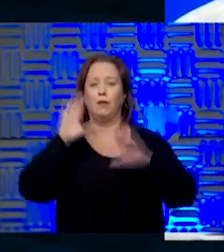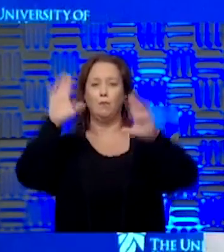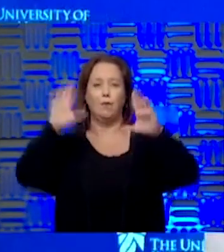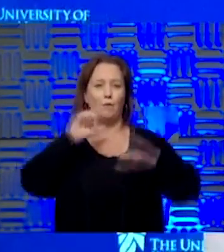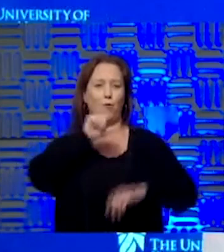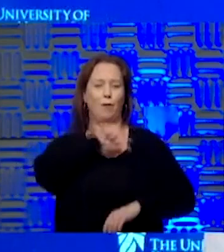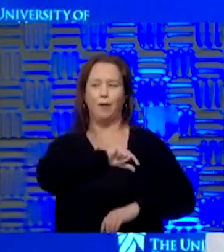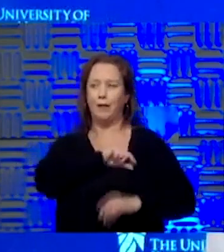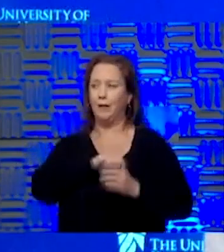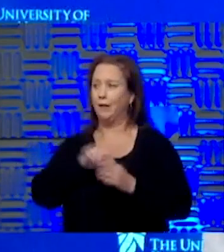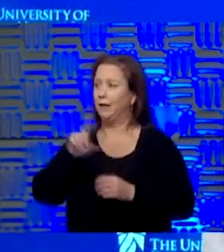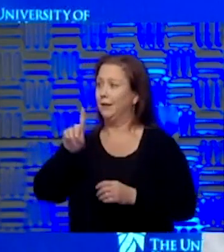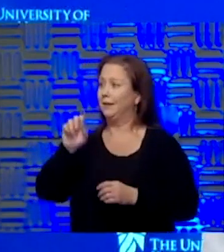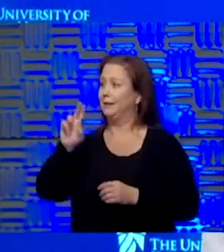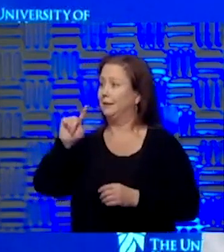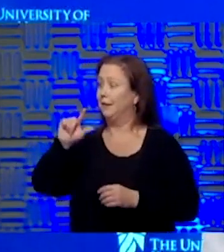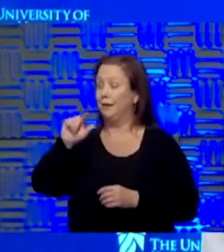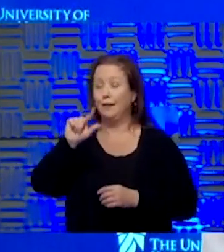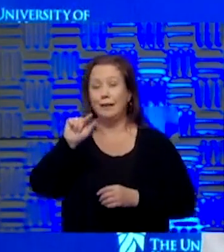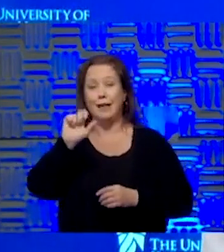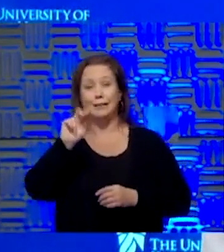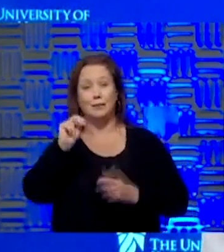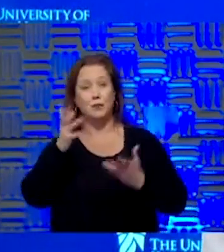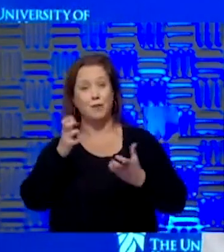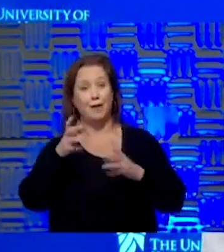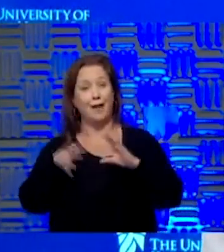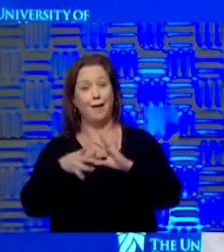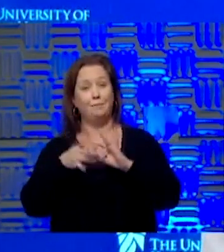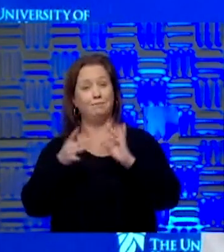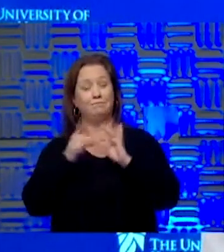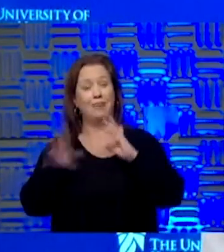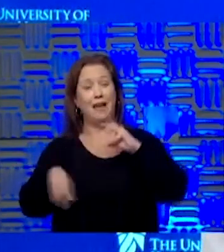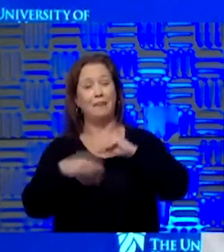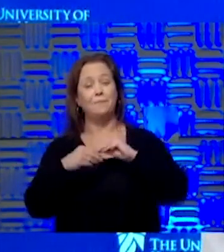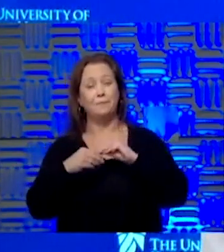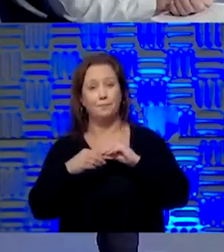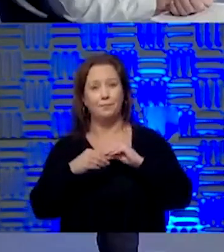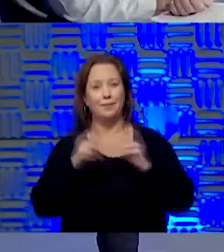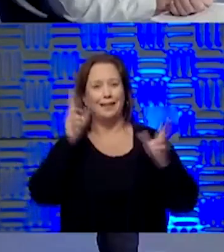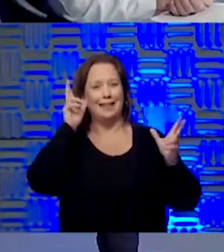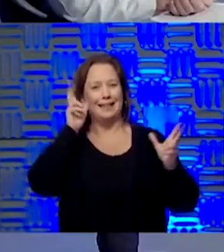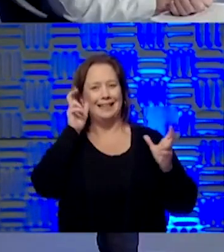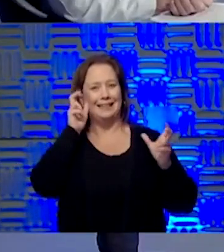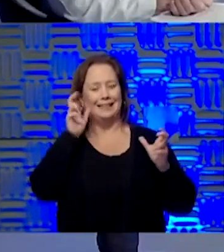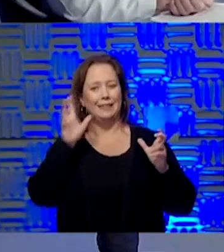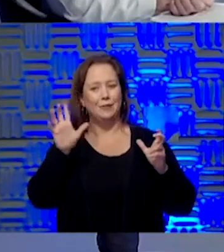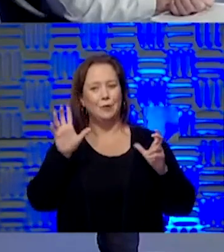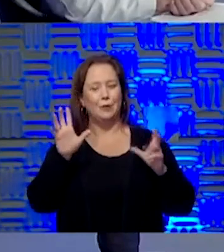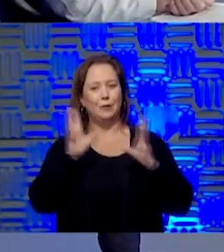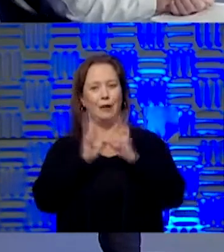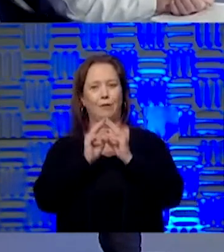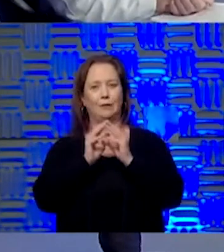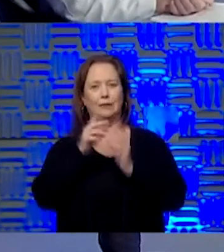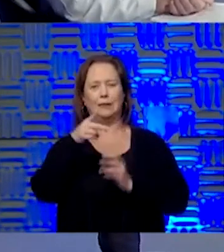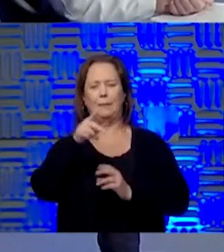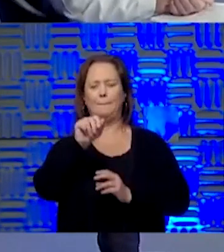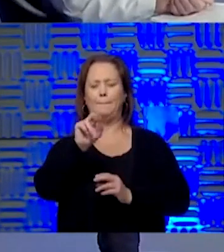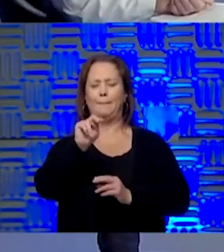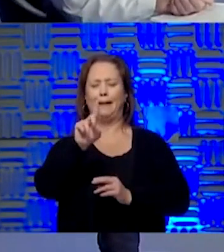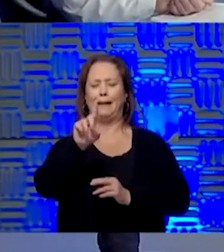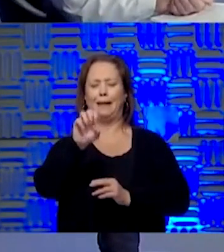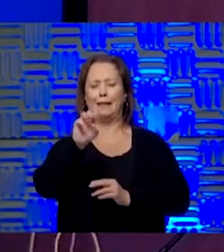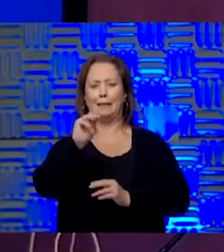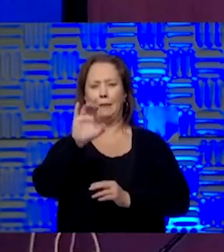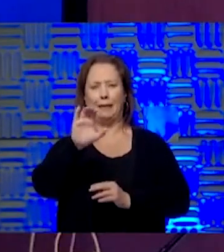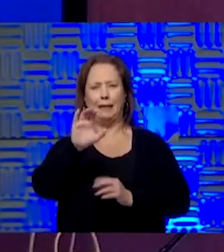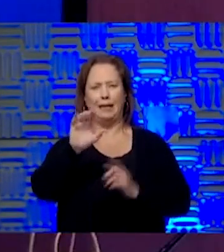quality. Doug Gaston, things you want to leave us with this morning? One thing as I'm sitting here listening, this is a pandemic. It is kind of